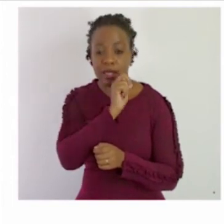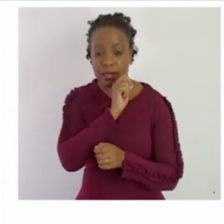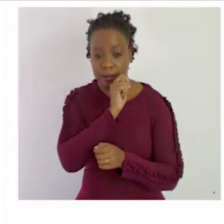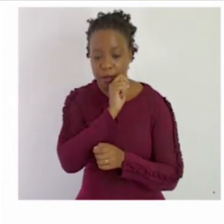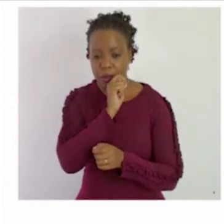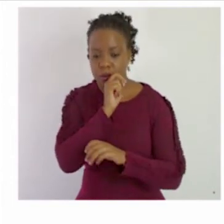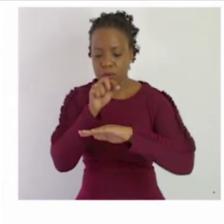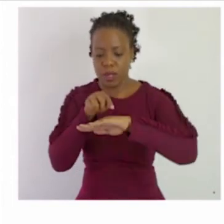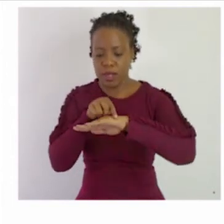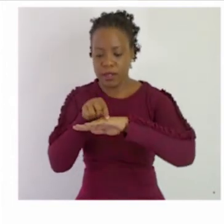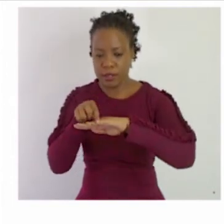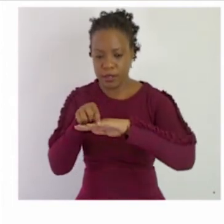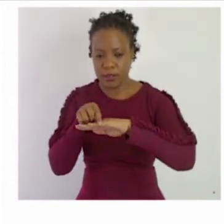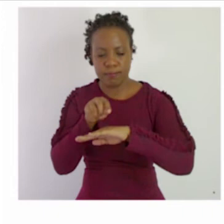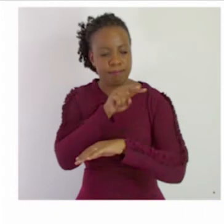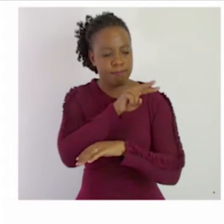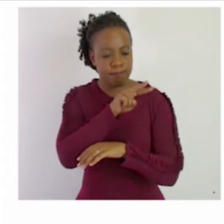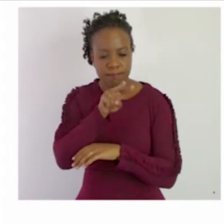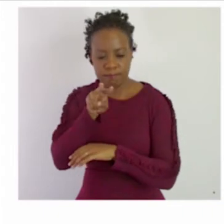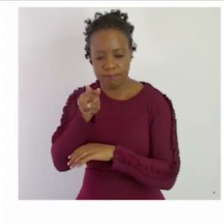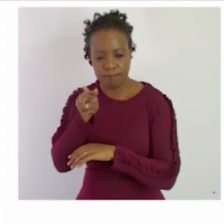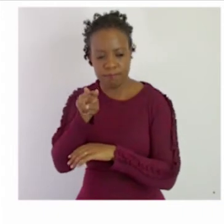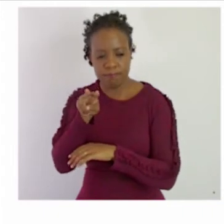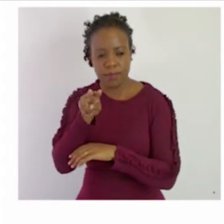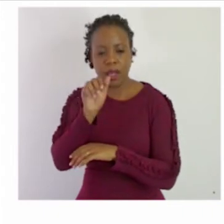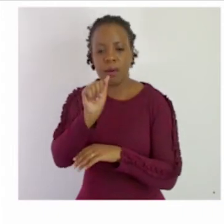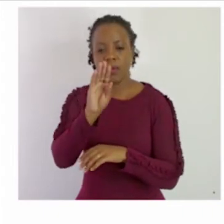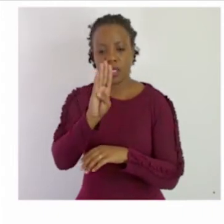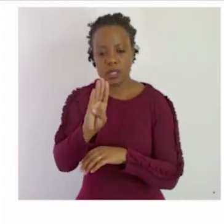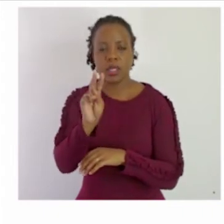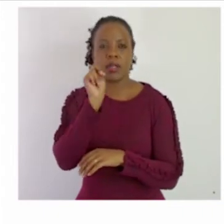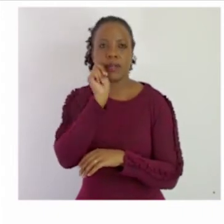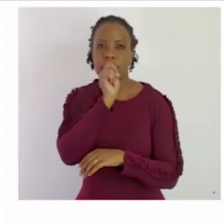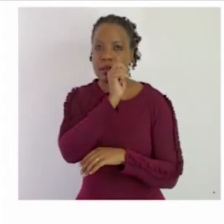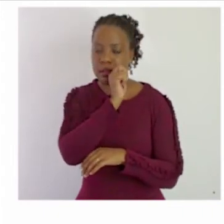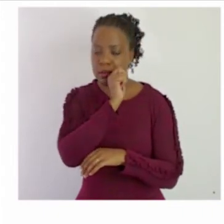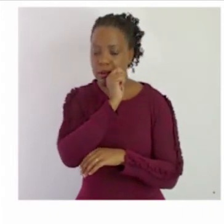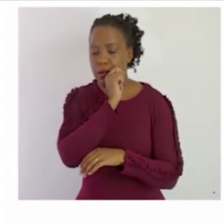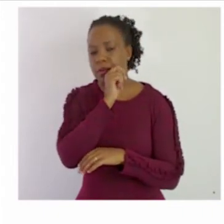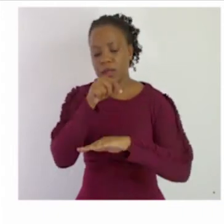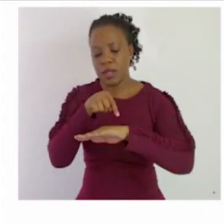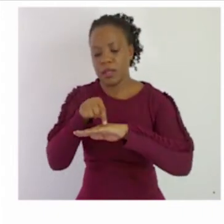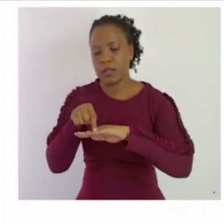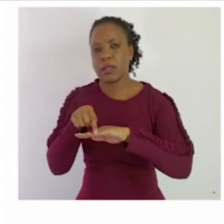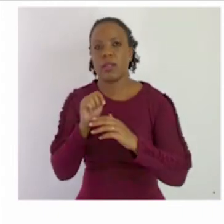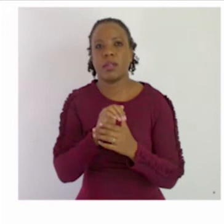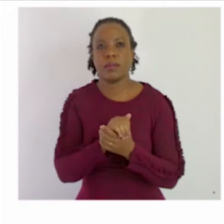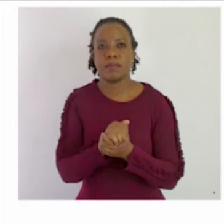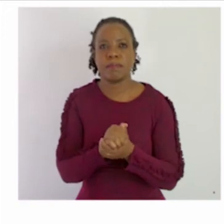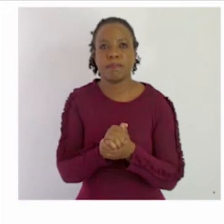Identify and underline the abstract noun or nouns in each sentence.